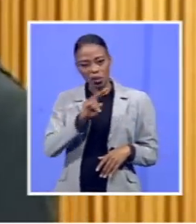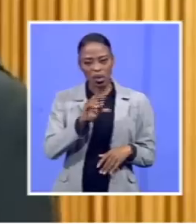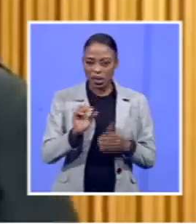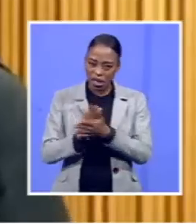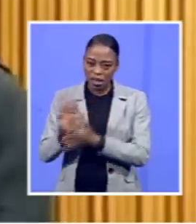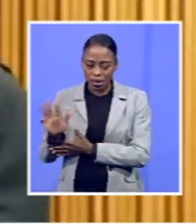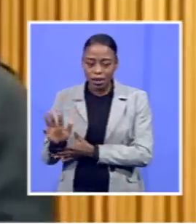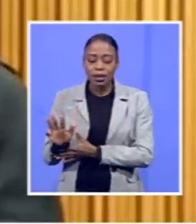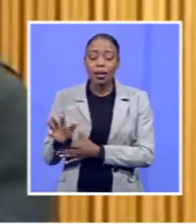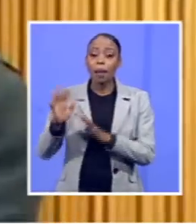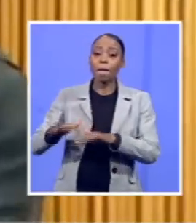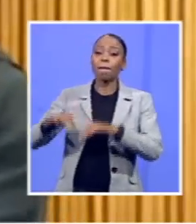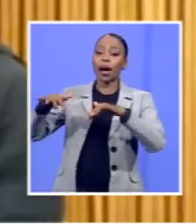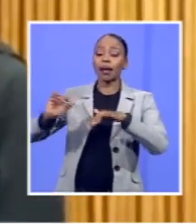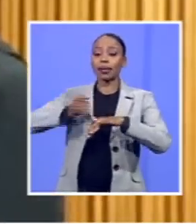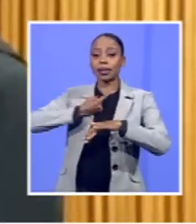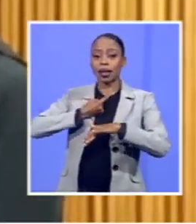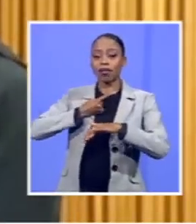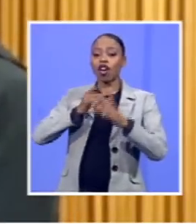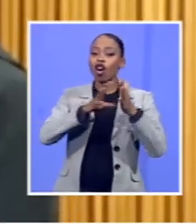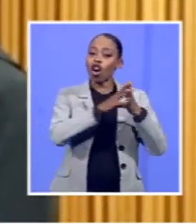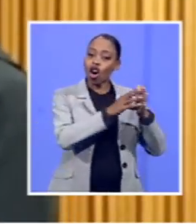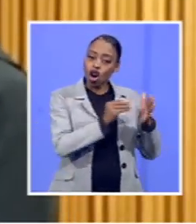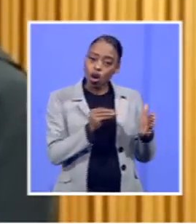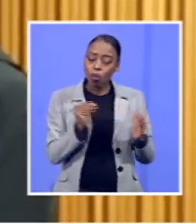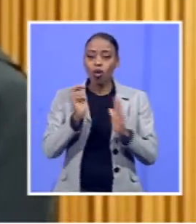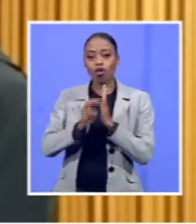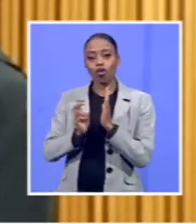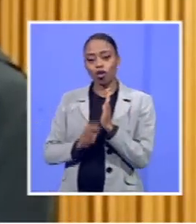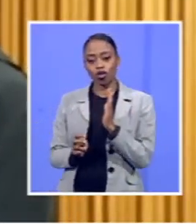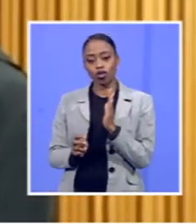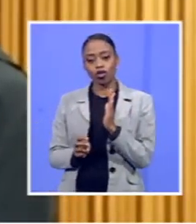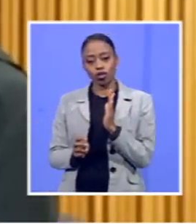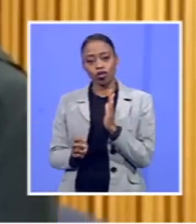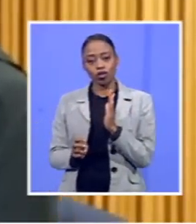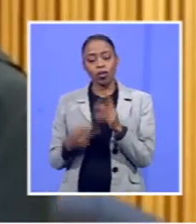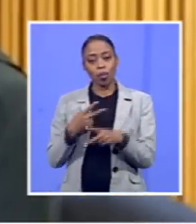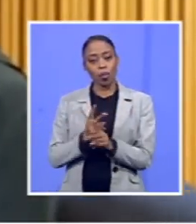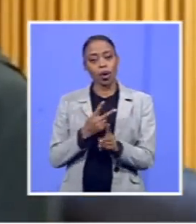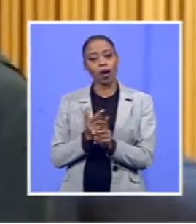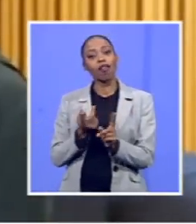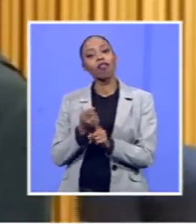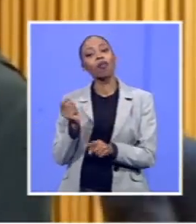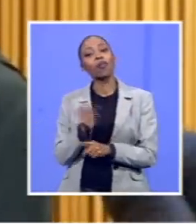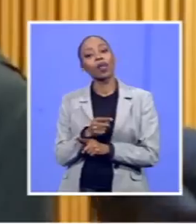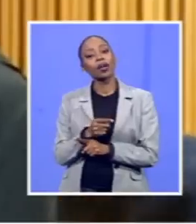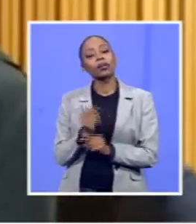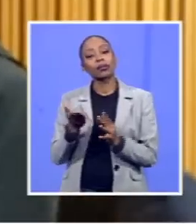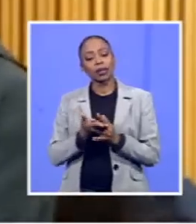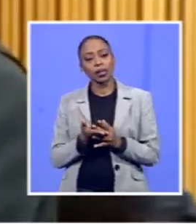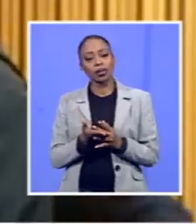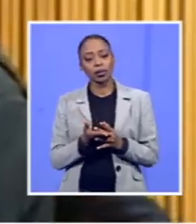2019, then literally copied the rules that were as a product of that